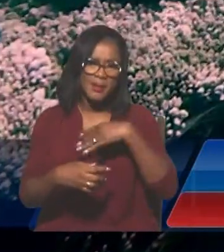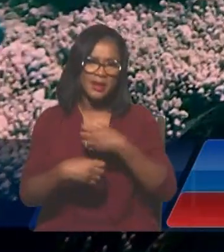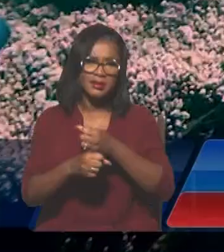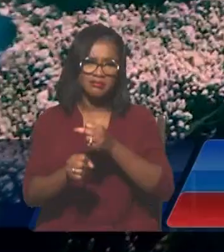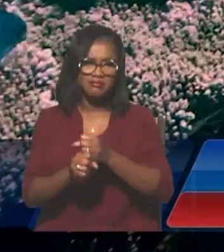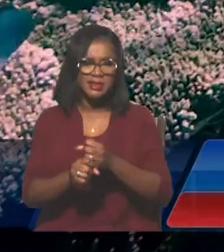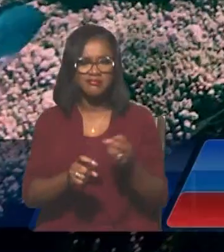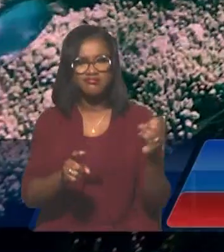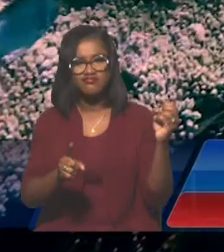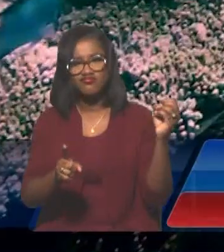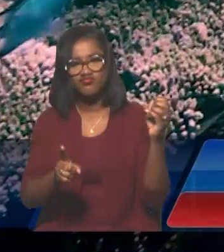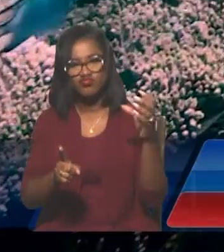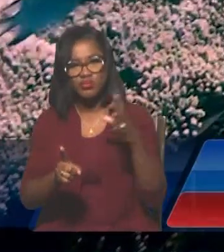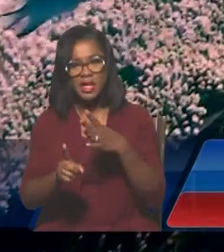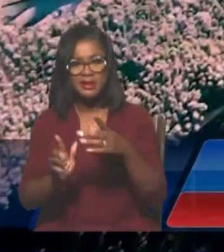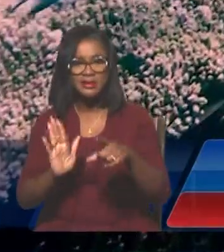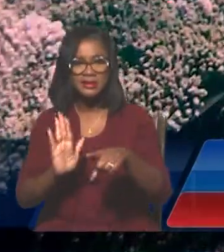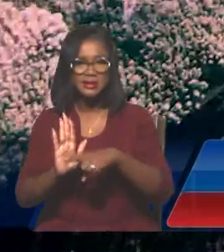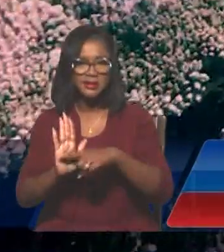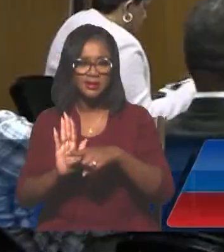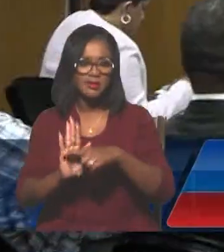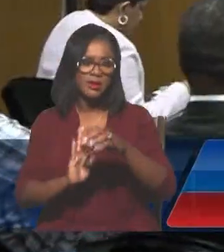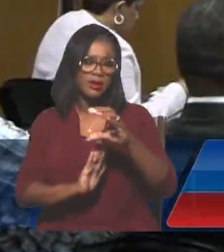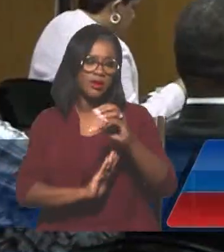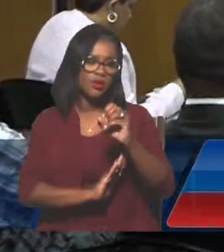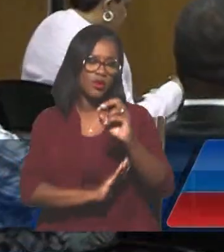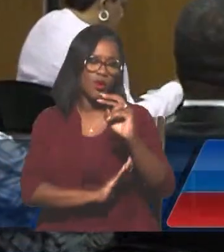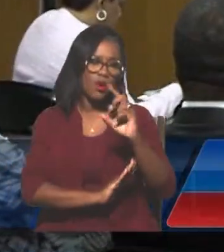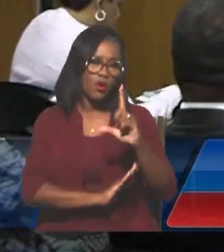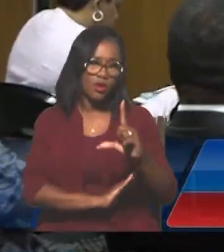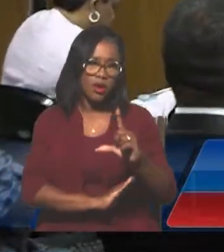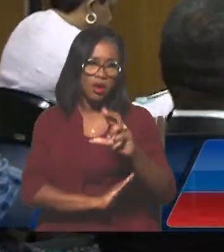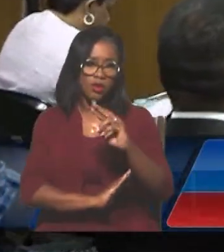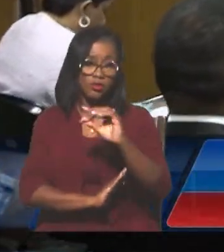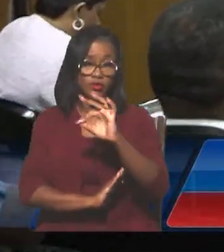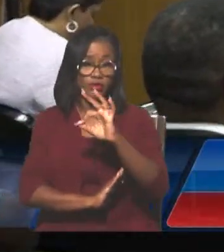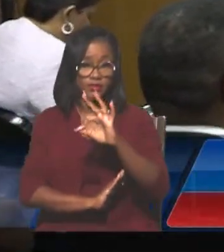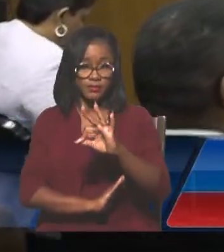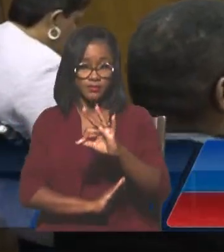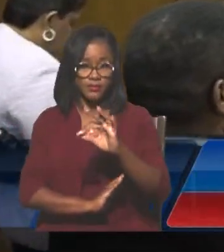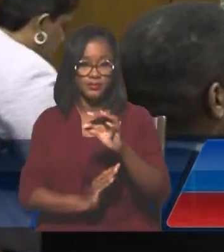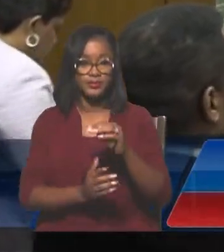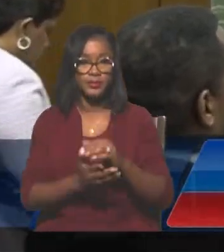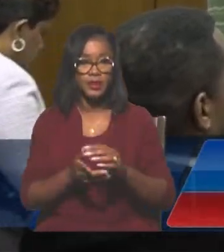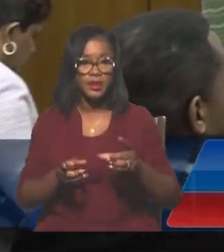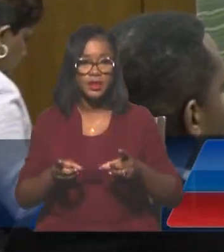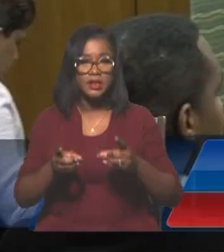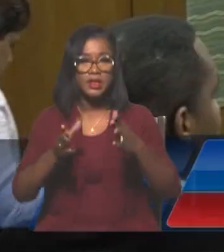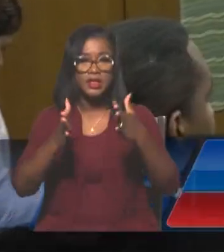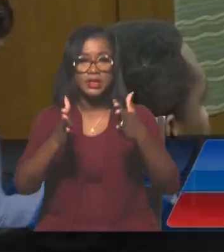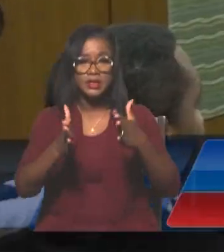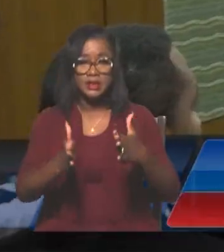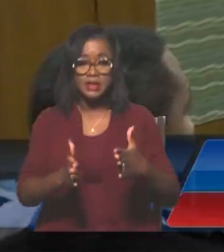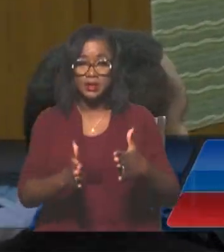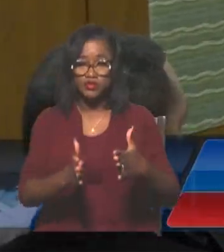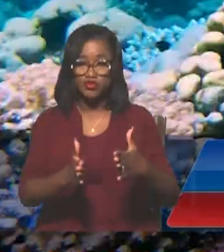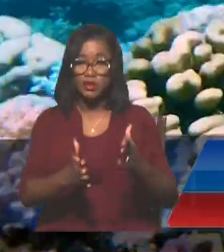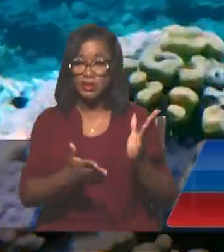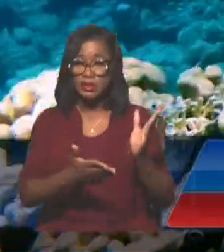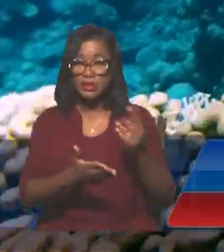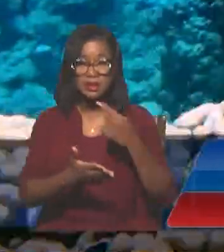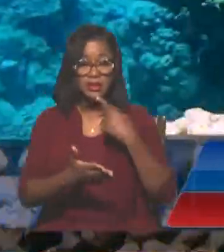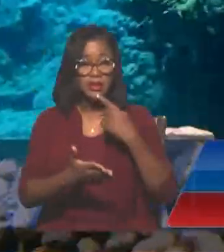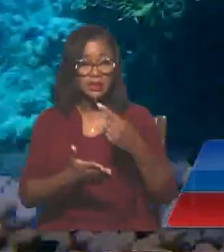continue to impact the livelihood of coral reefs. Director at the Institute of Marine Affairs, Dr. Ava Maxim,